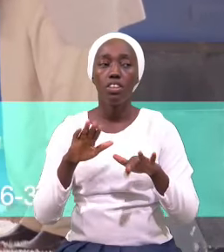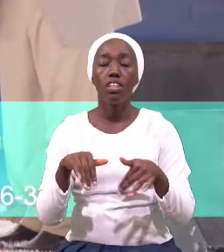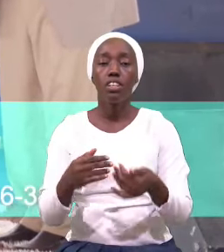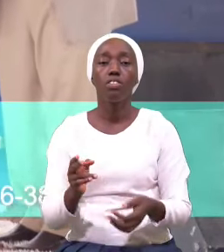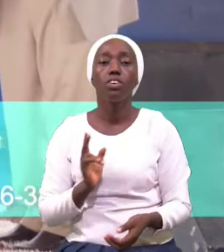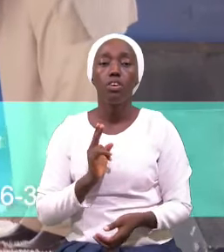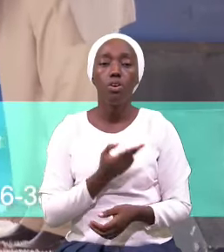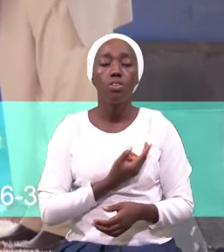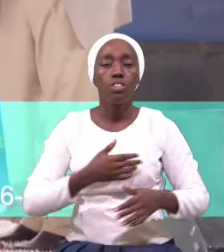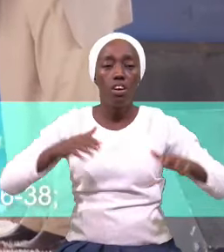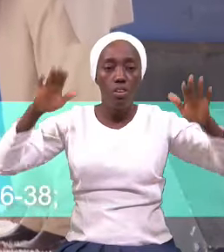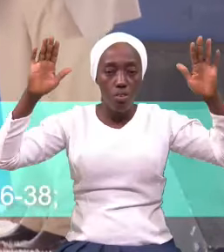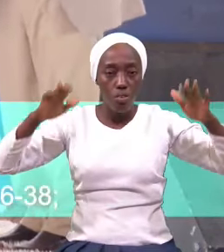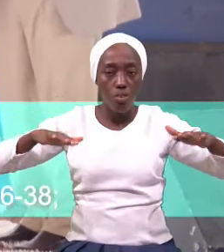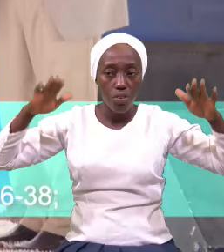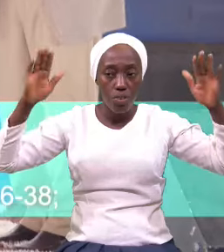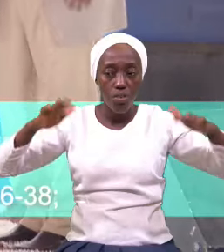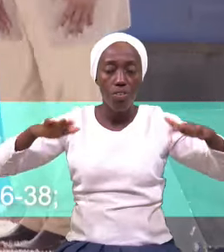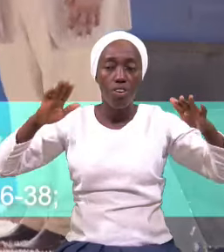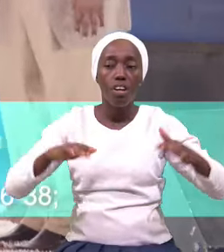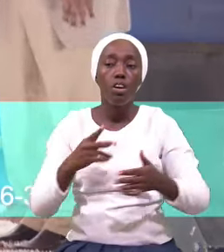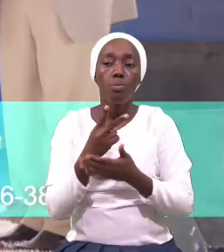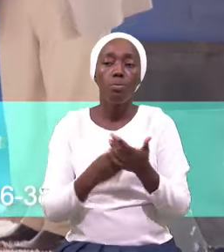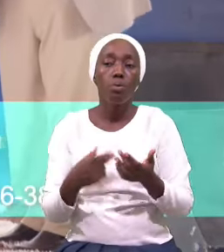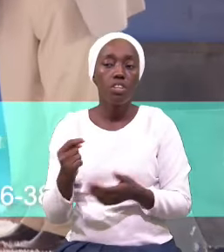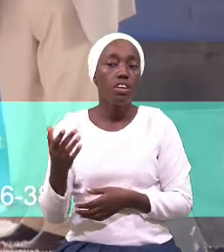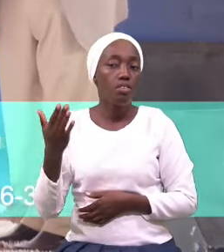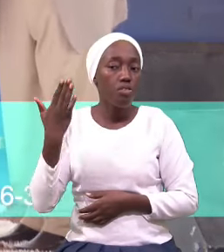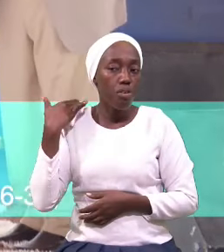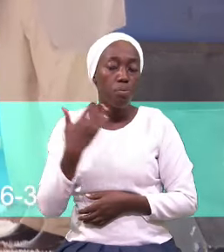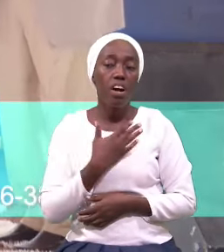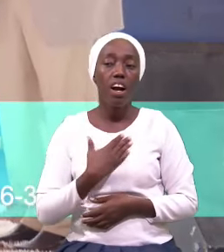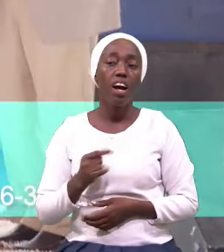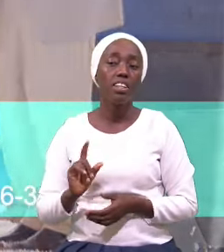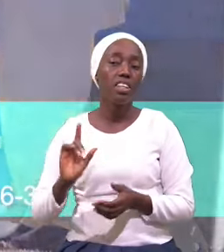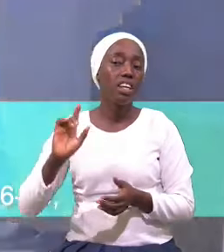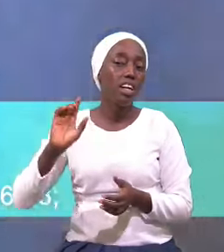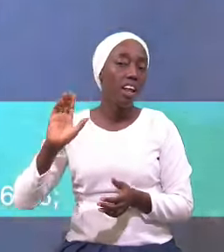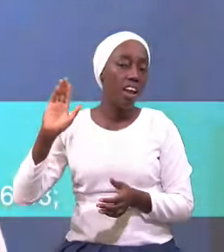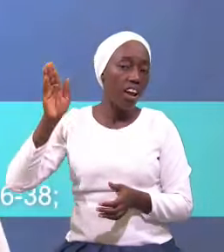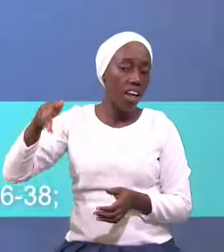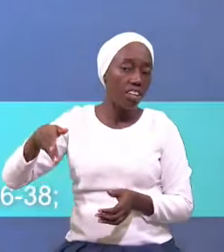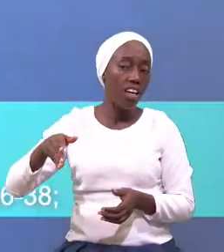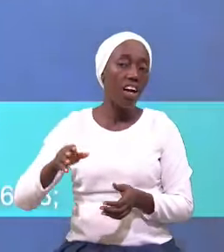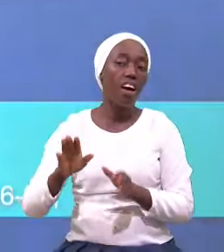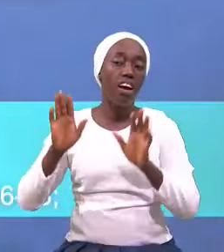rain, both the former and the latter rain in a season.